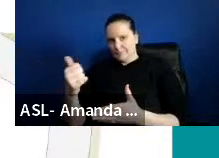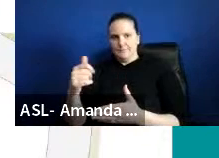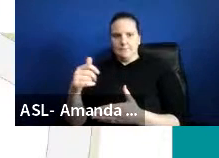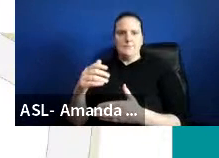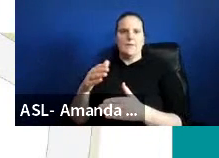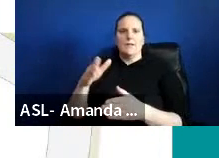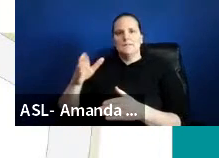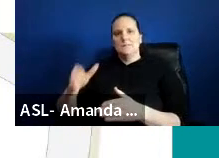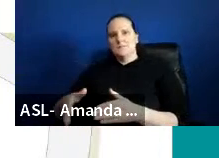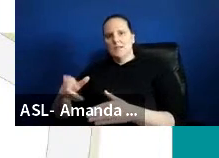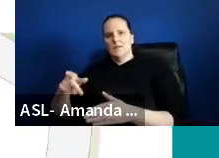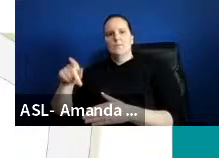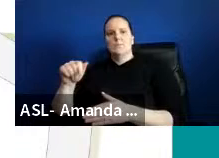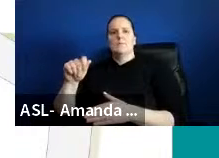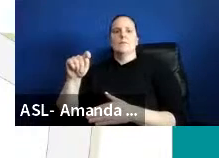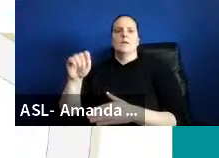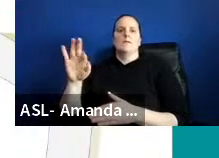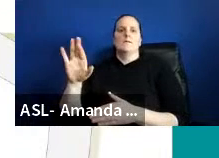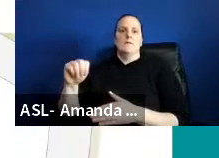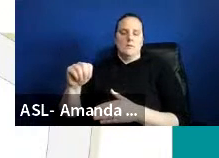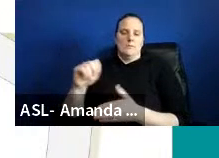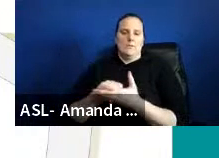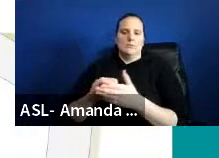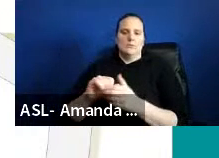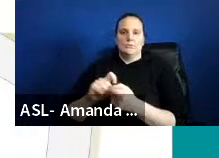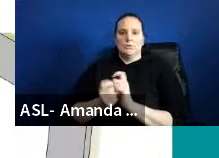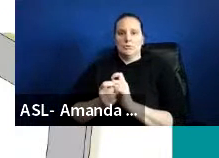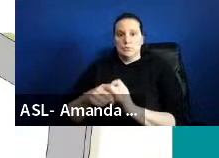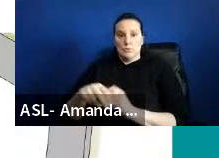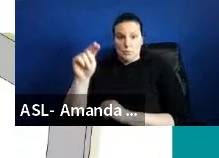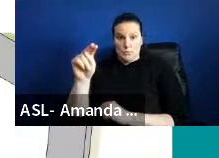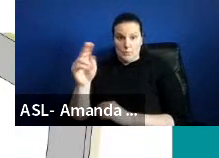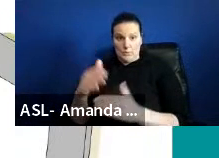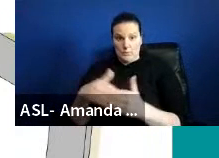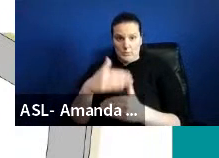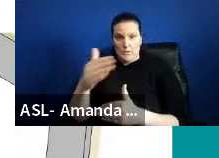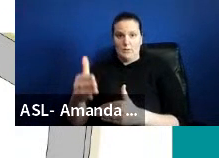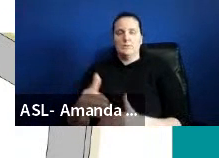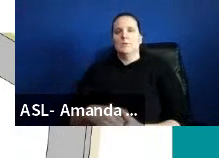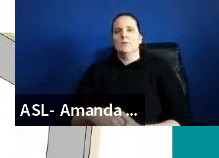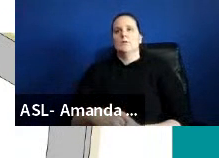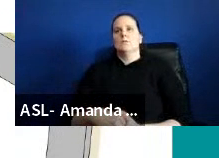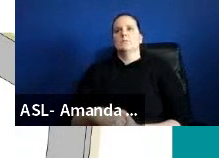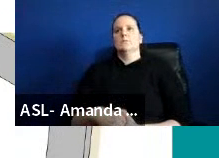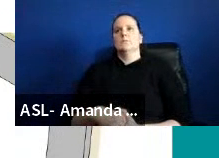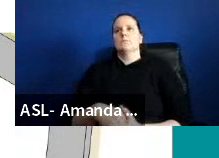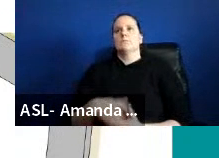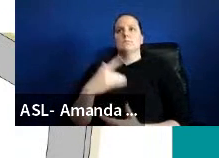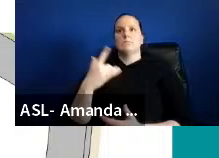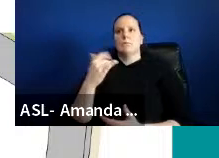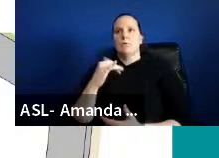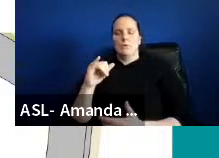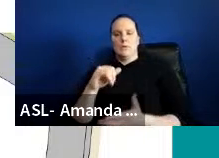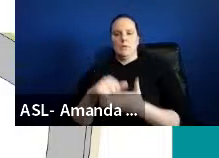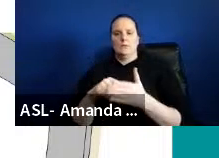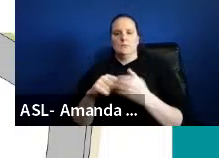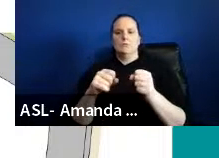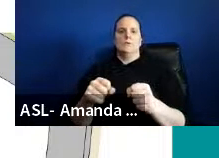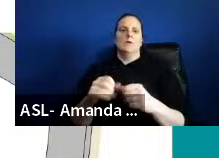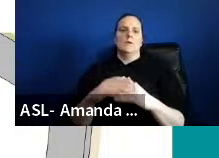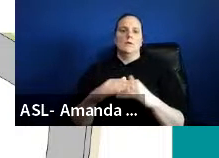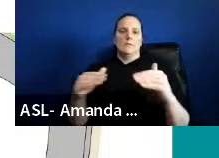platforms, but shifted to the north. Next. And then what that looks like at the street level as a